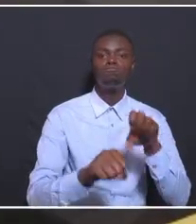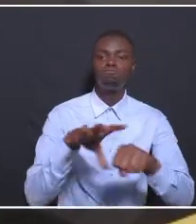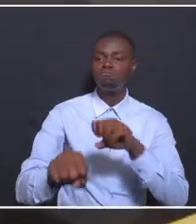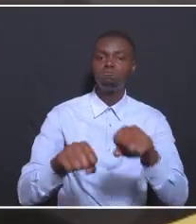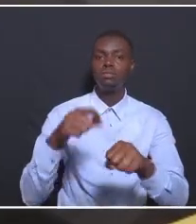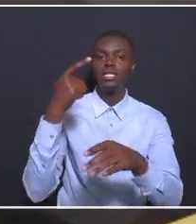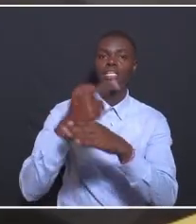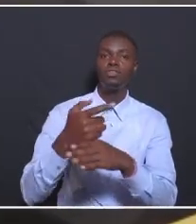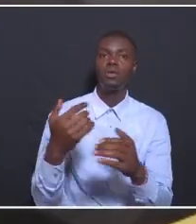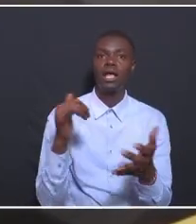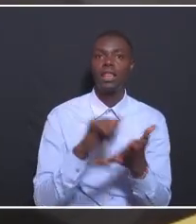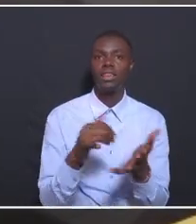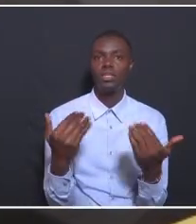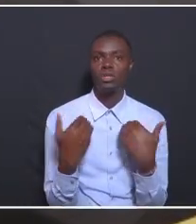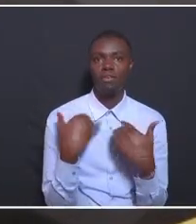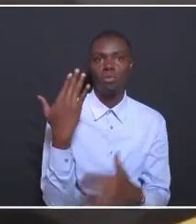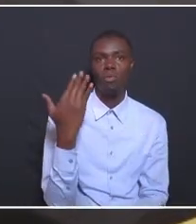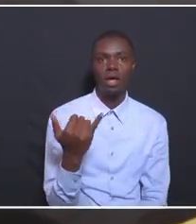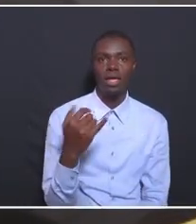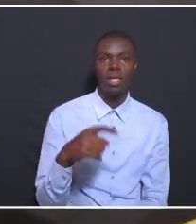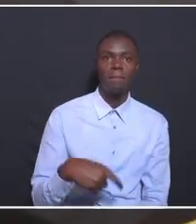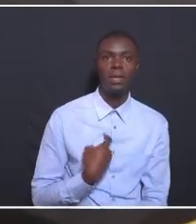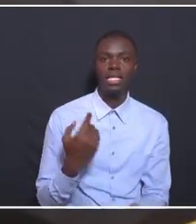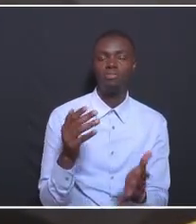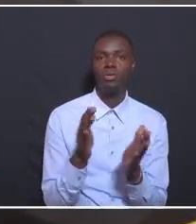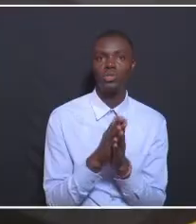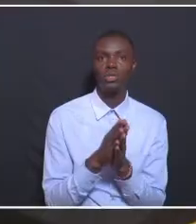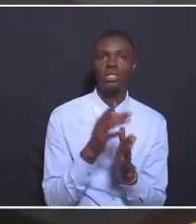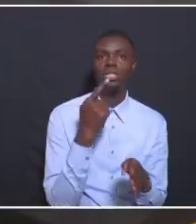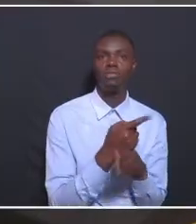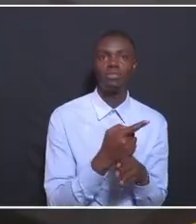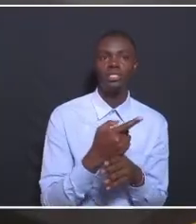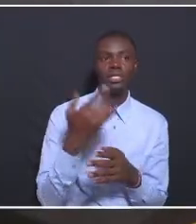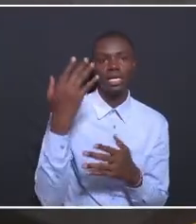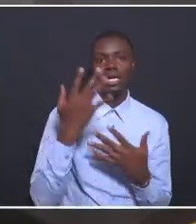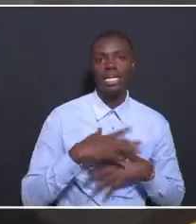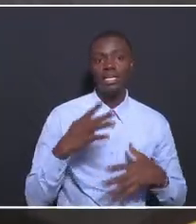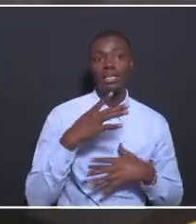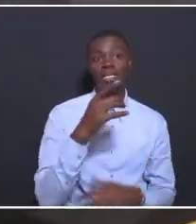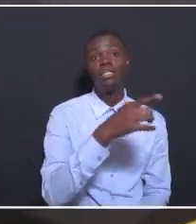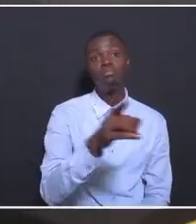had, because apparently I was the one with the footage and no one knew.